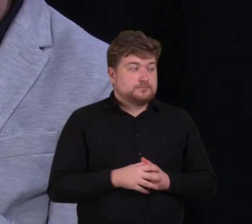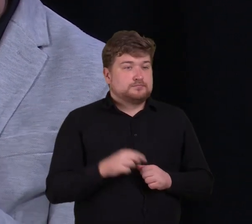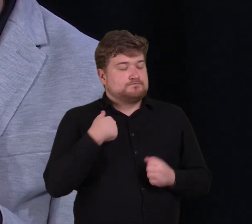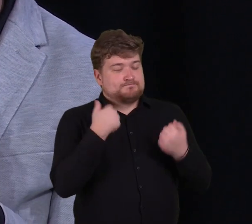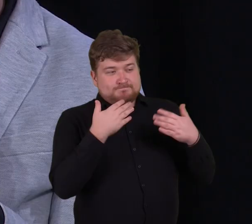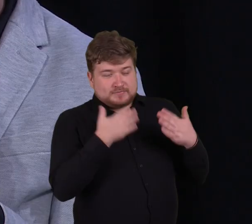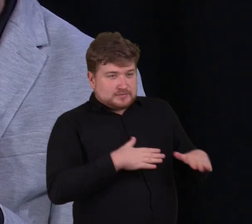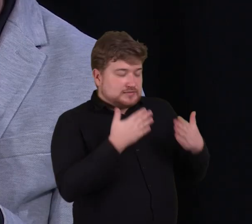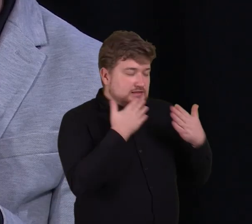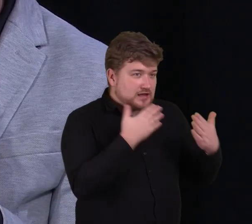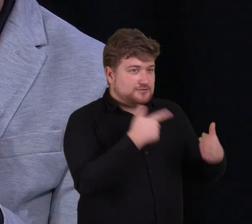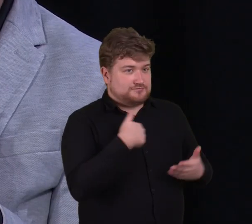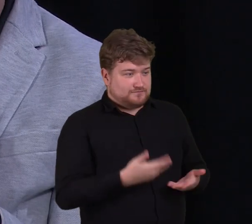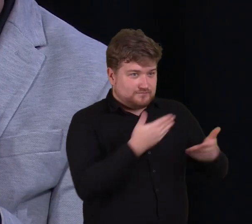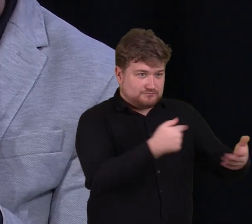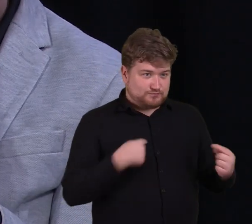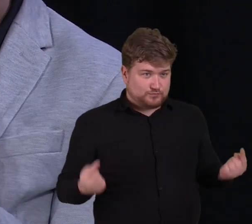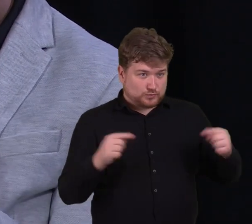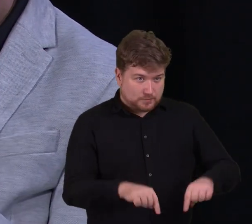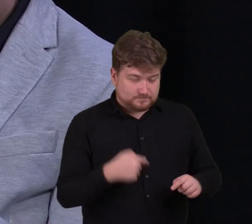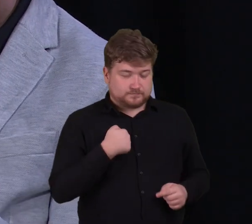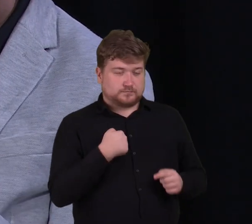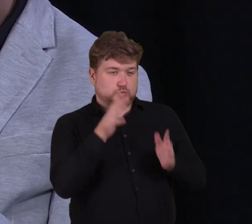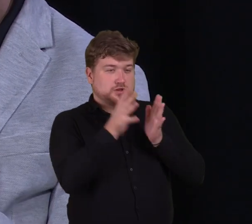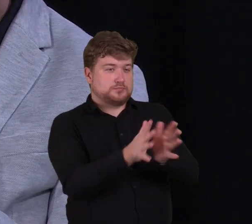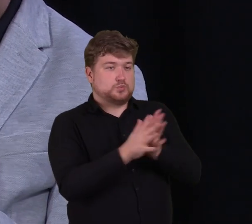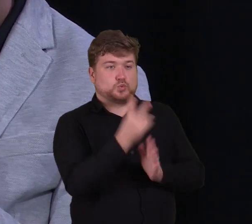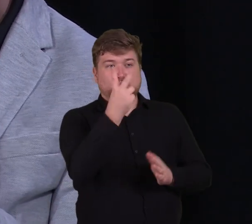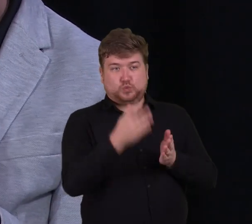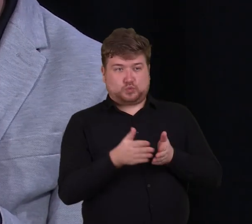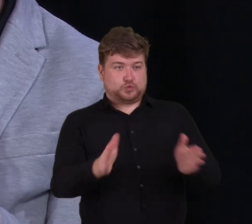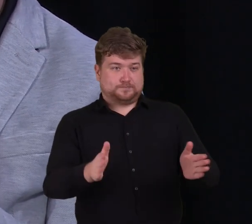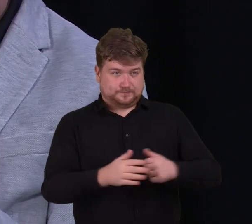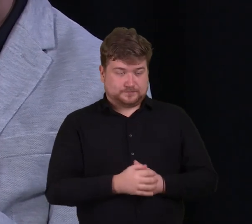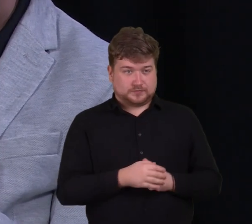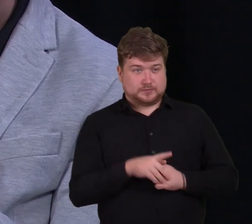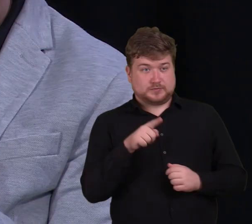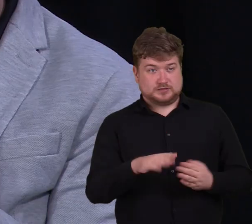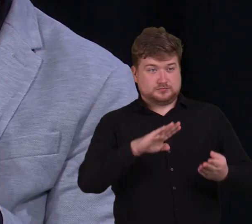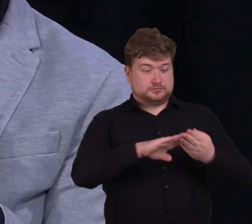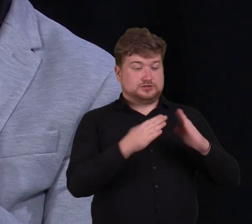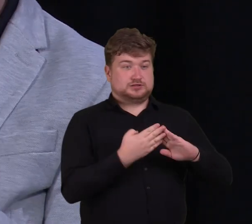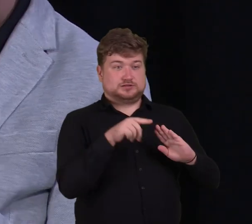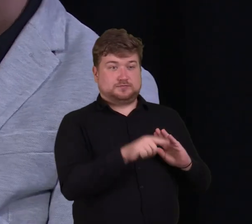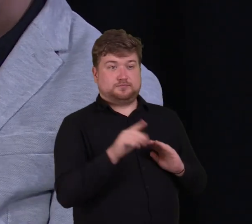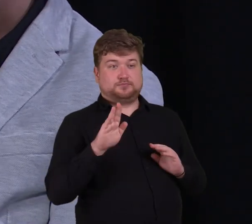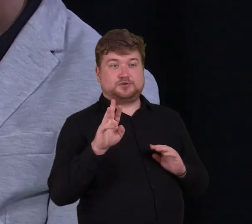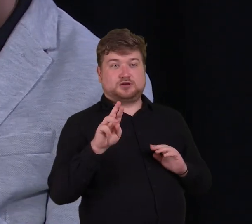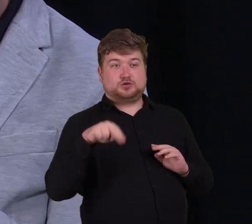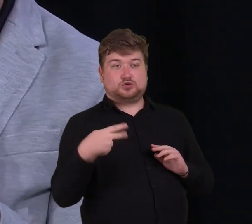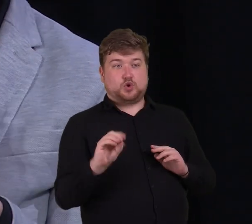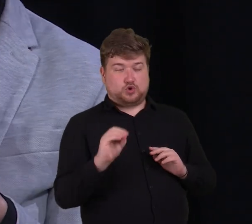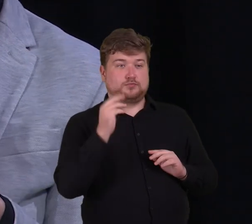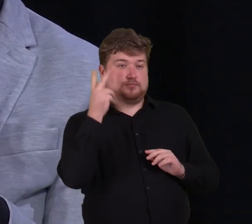things. When we are talking about the city of Brno, we are obliged, or we have opportunity to use only ITI.